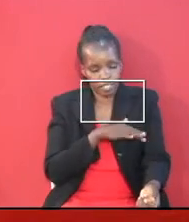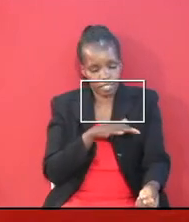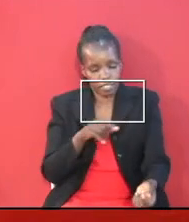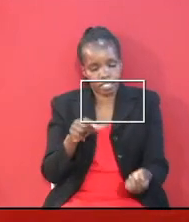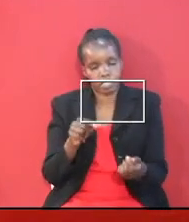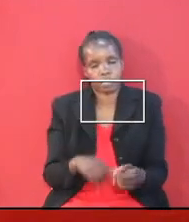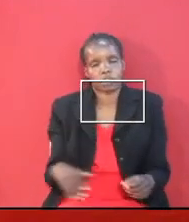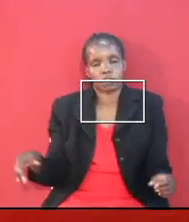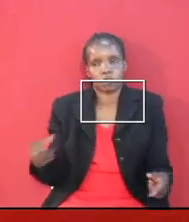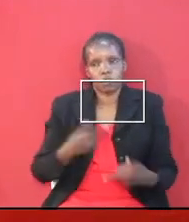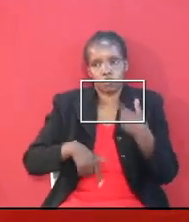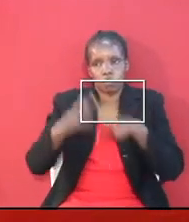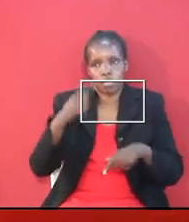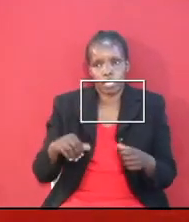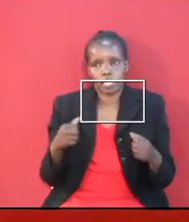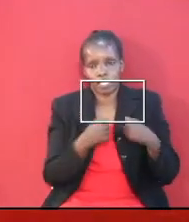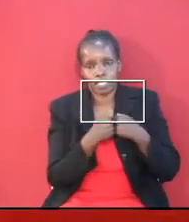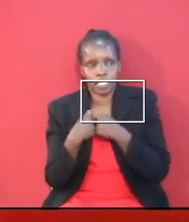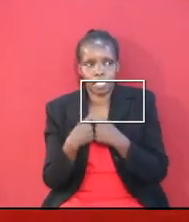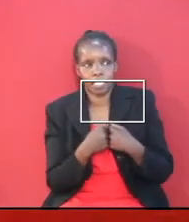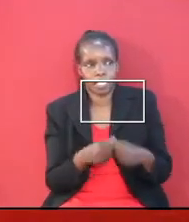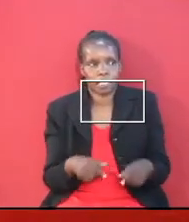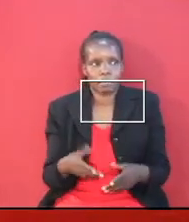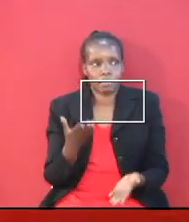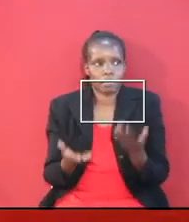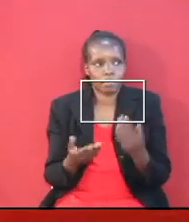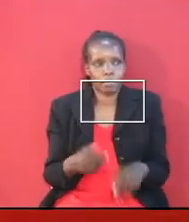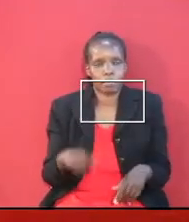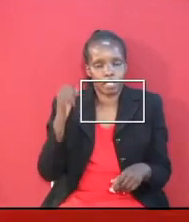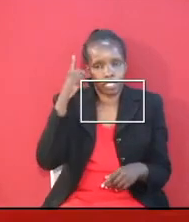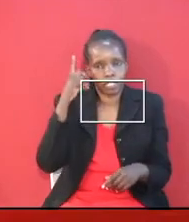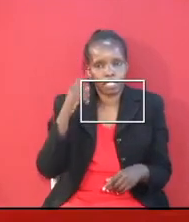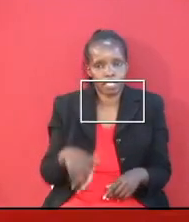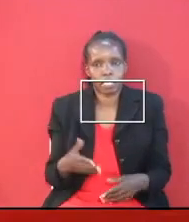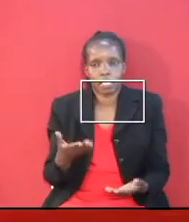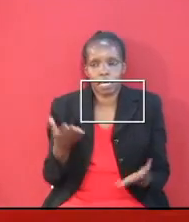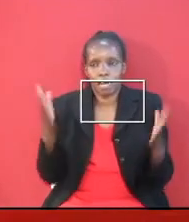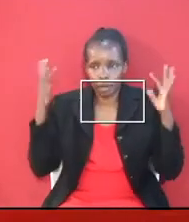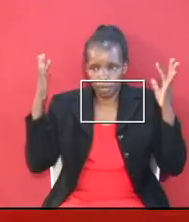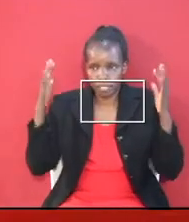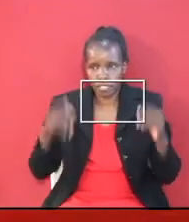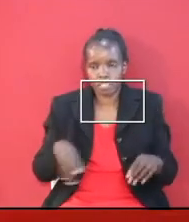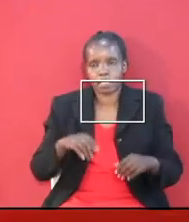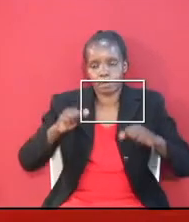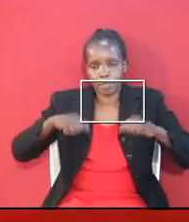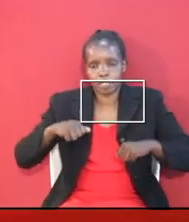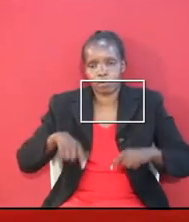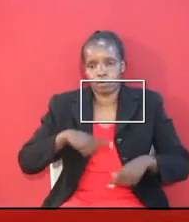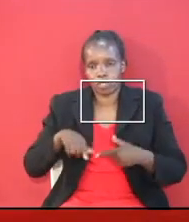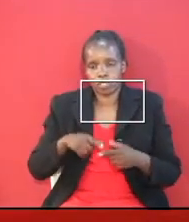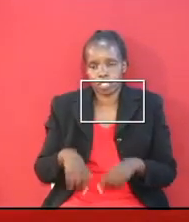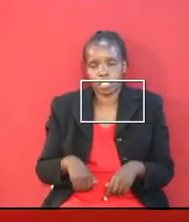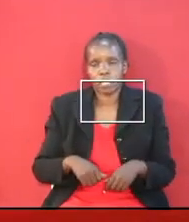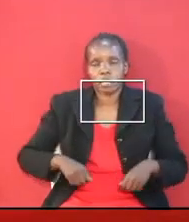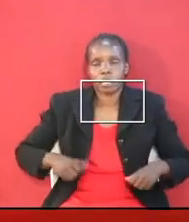your challenges. Your cells are configured to understand and appreciate the Master. When you say that, Lord, here I am, your